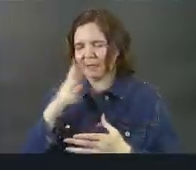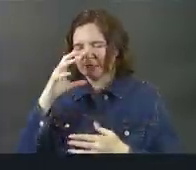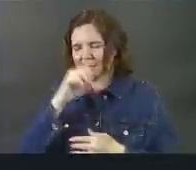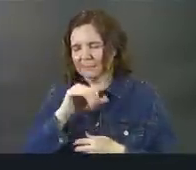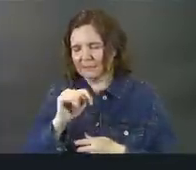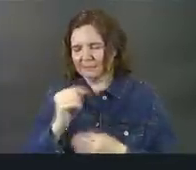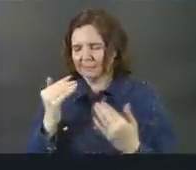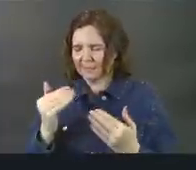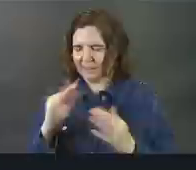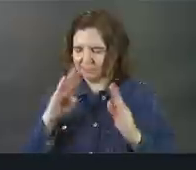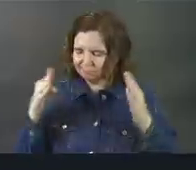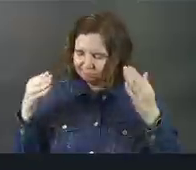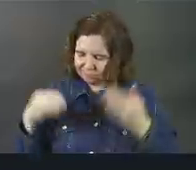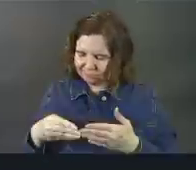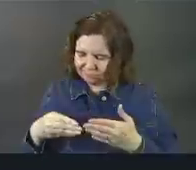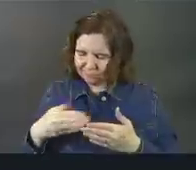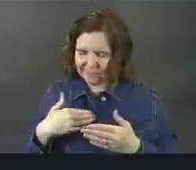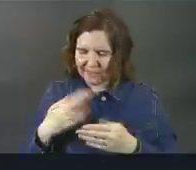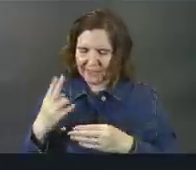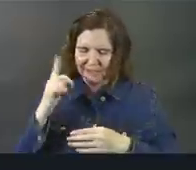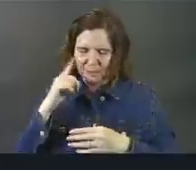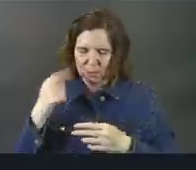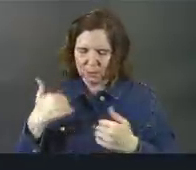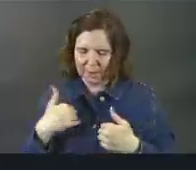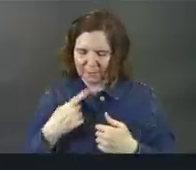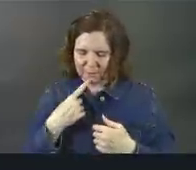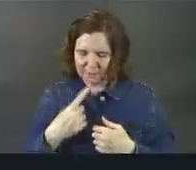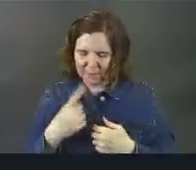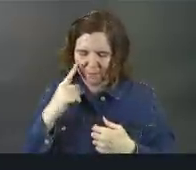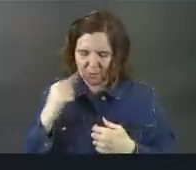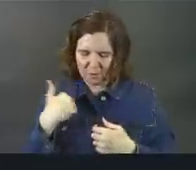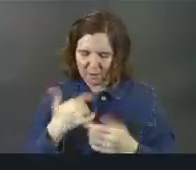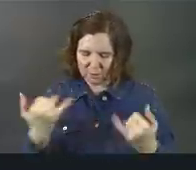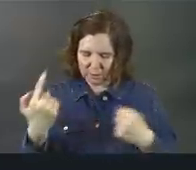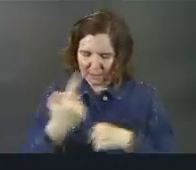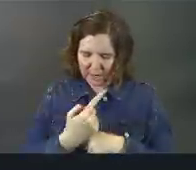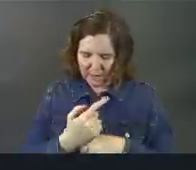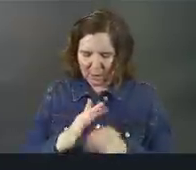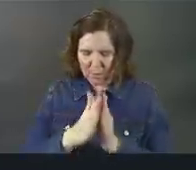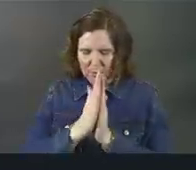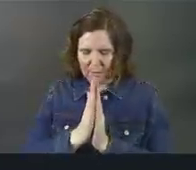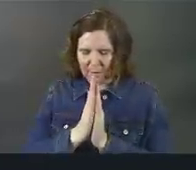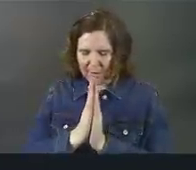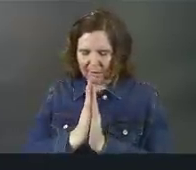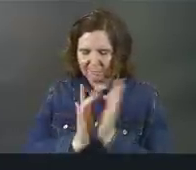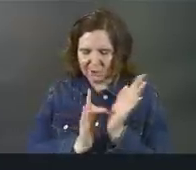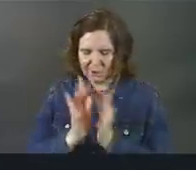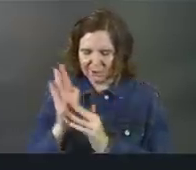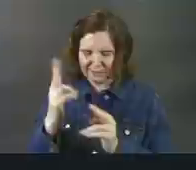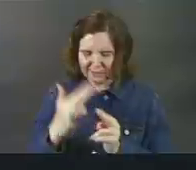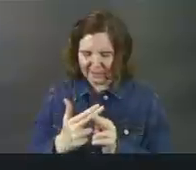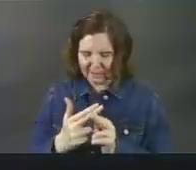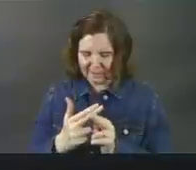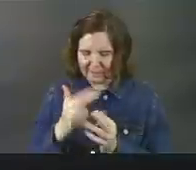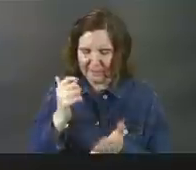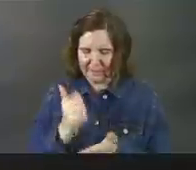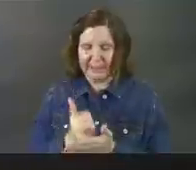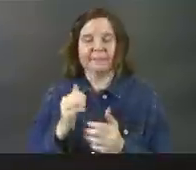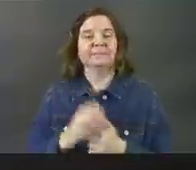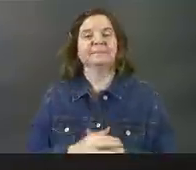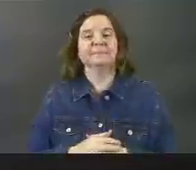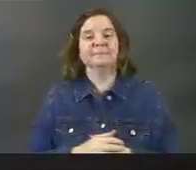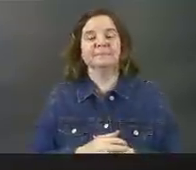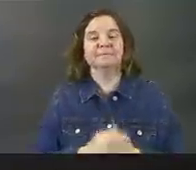miss it. God, let us tune in, let us focus, and let us hear what you have to say for us today. We pray this in Jesus' name,